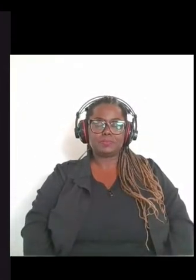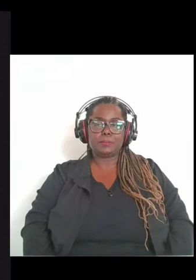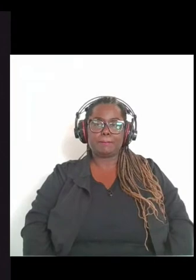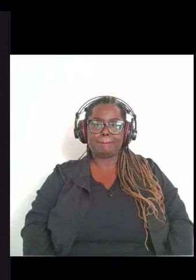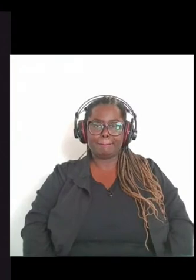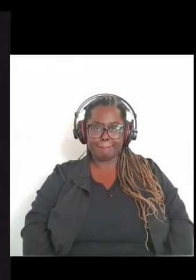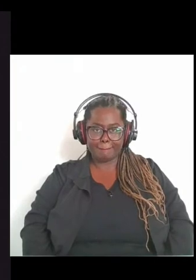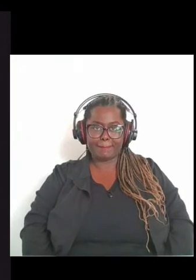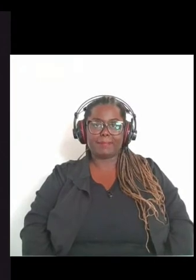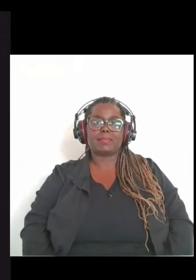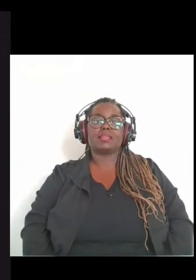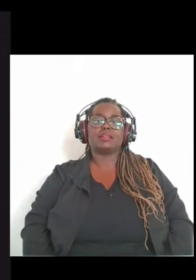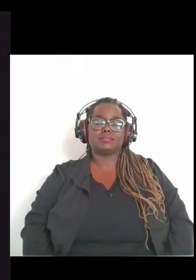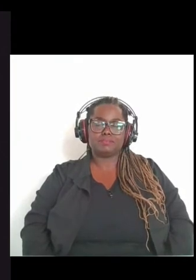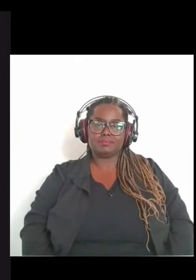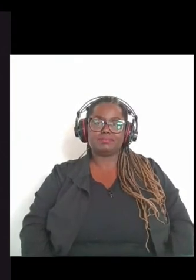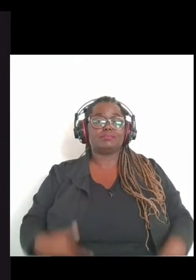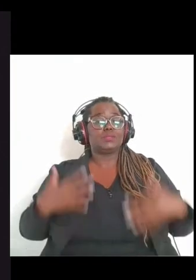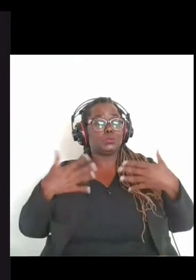um